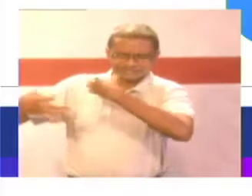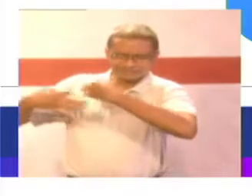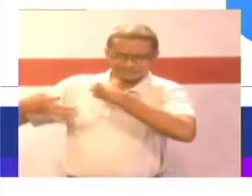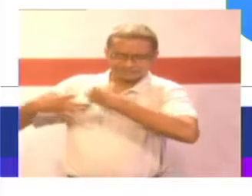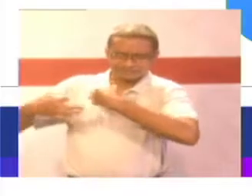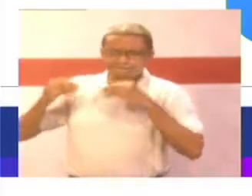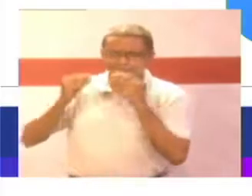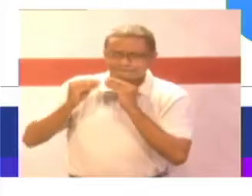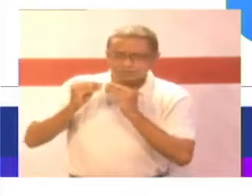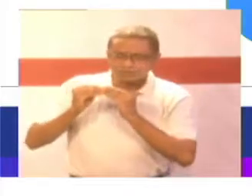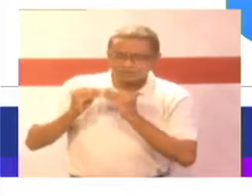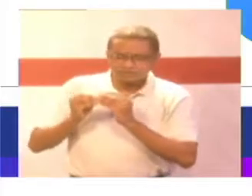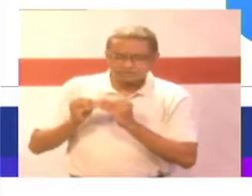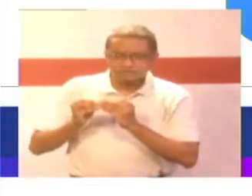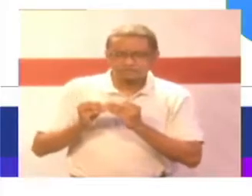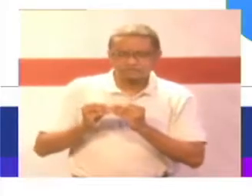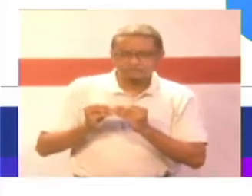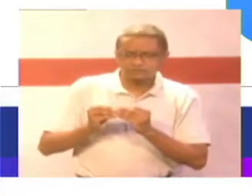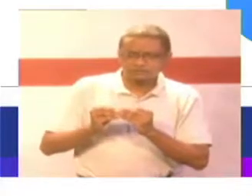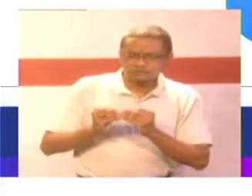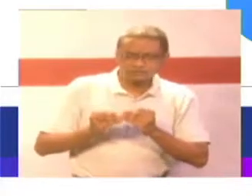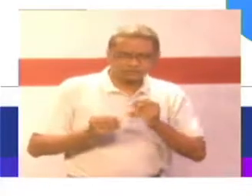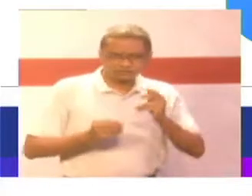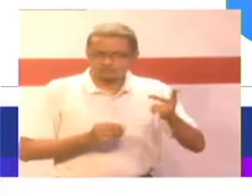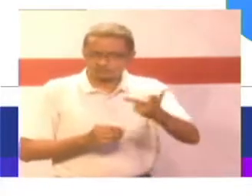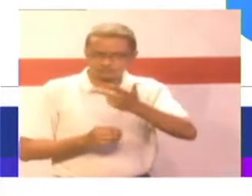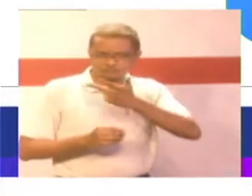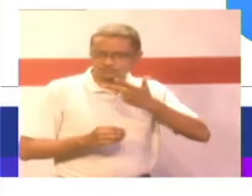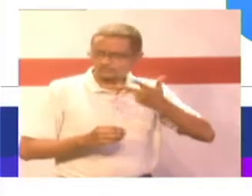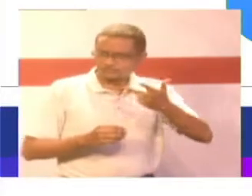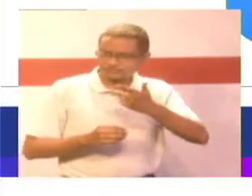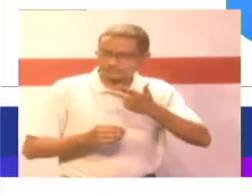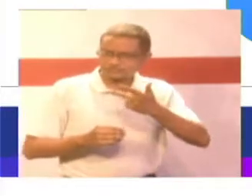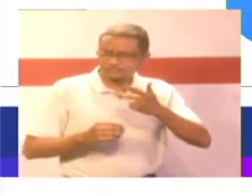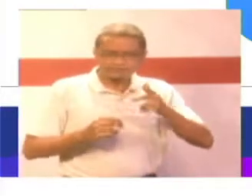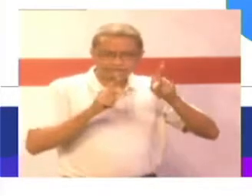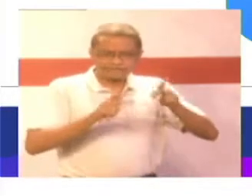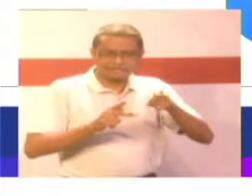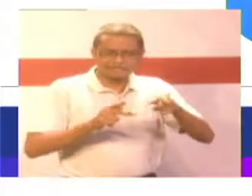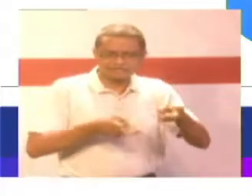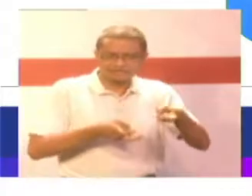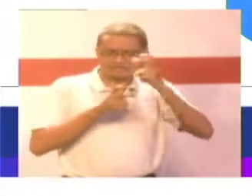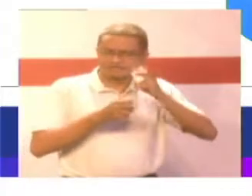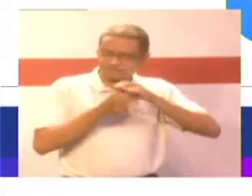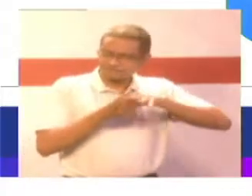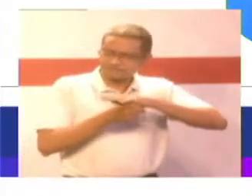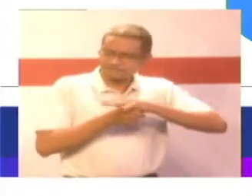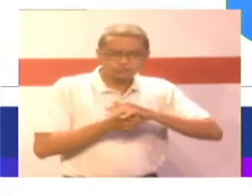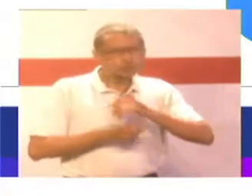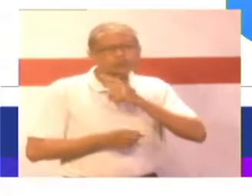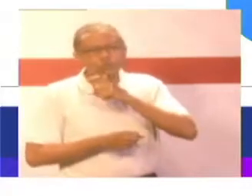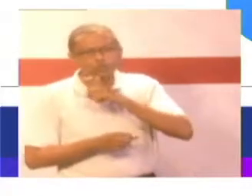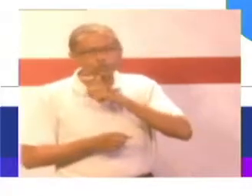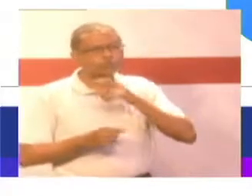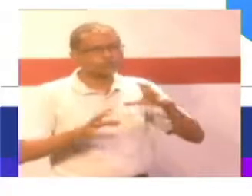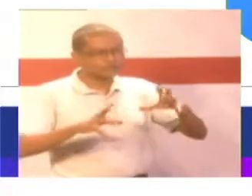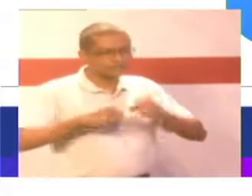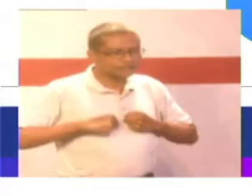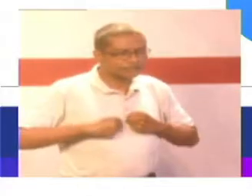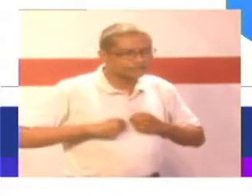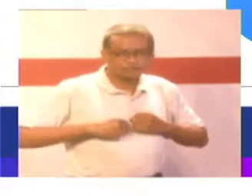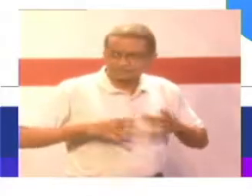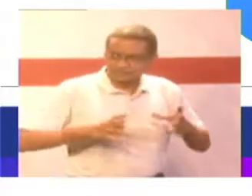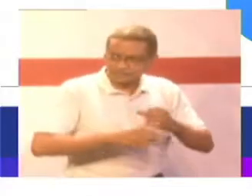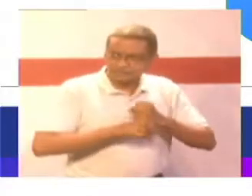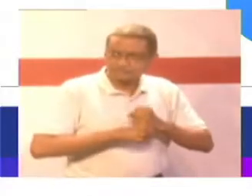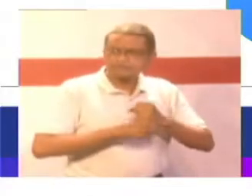in terms of the triaging of a COVID-19 patient, in terms of who gets the bed. Should it come down to that? Is